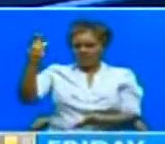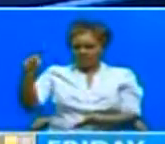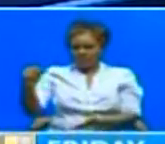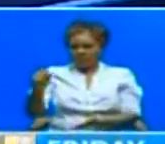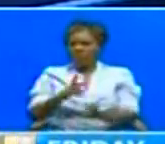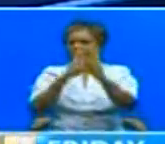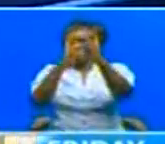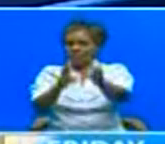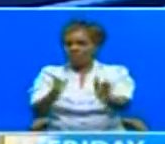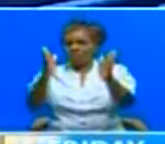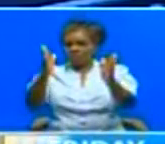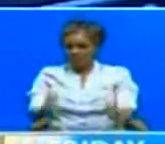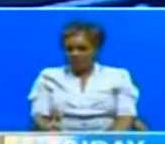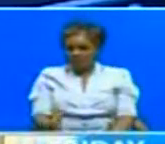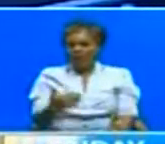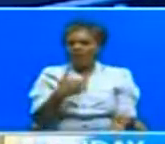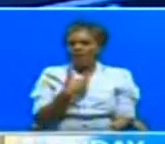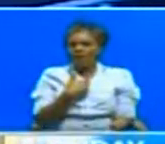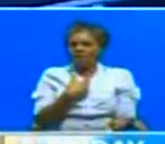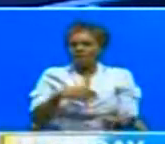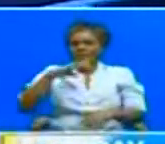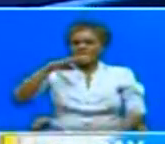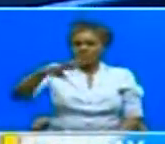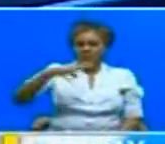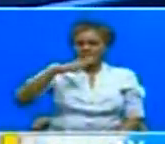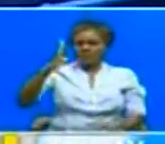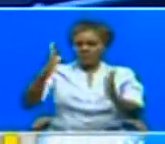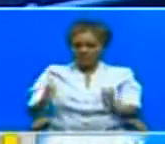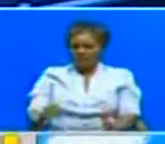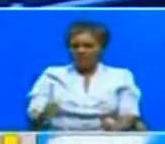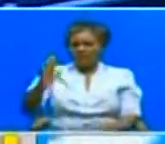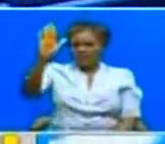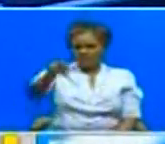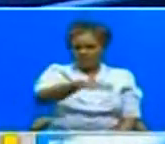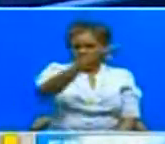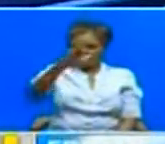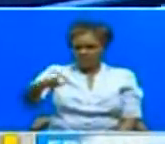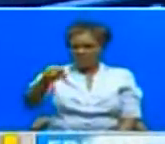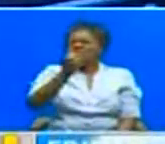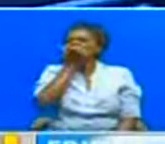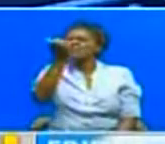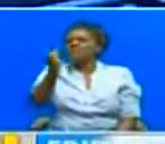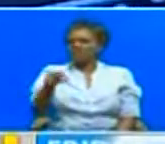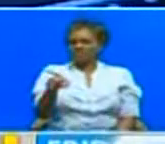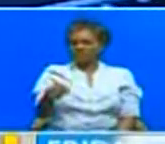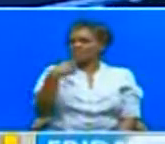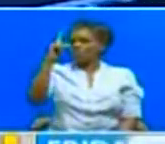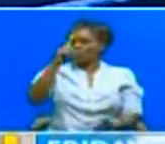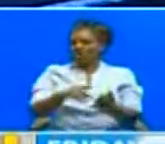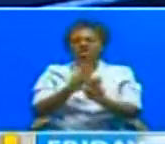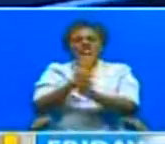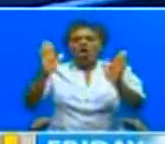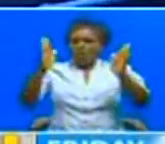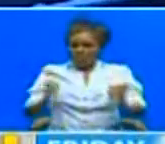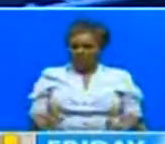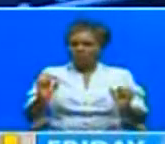senior political reporter Sam Ogina reports, the Speaker of the National Assembly, Justin Muturi, has dismissed this, saying no one